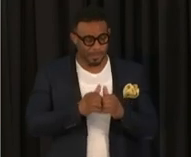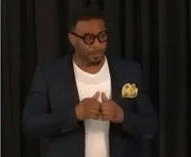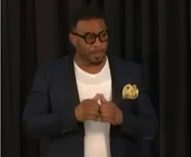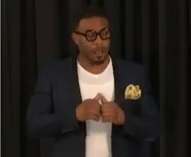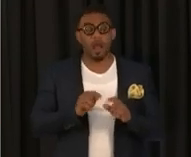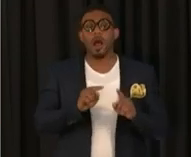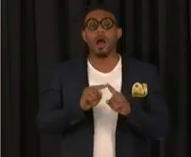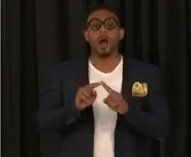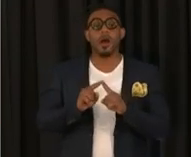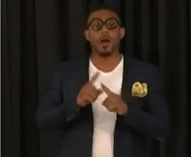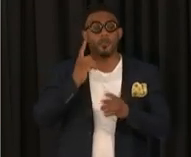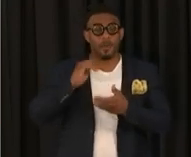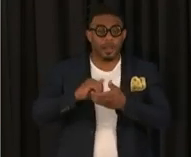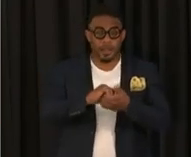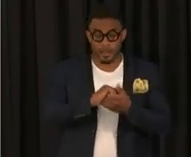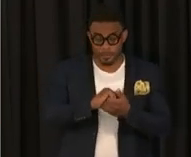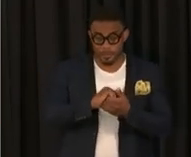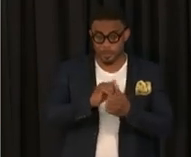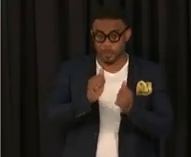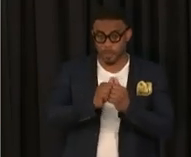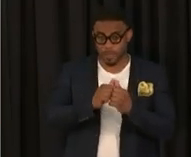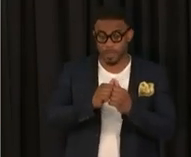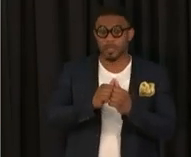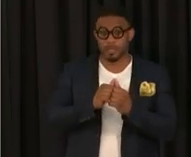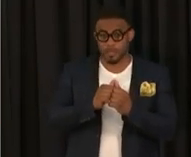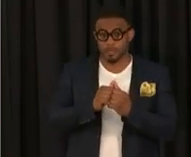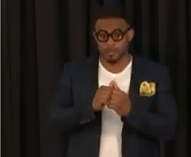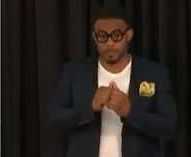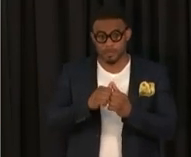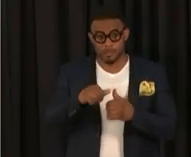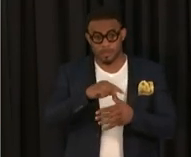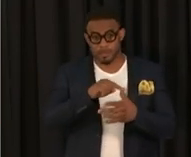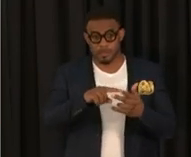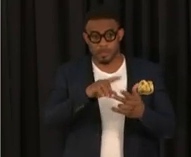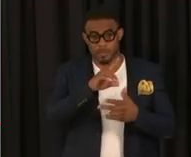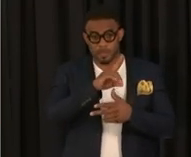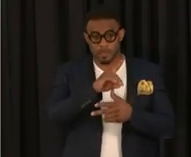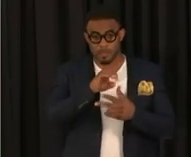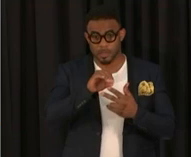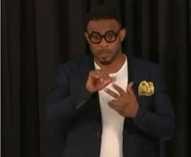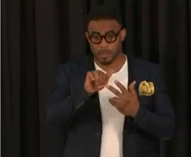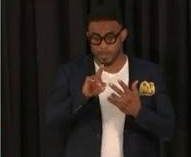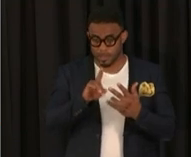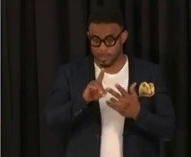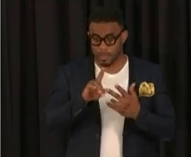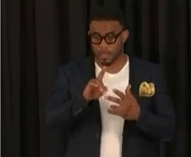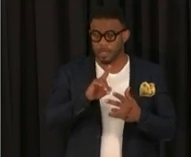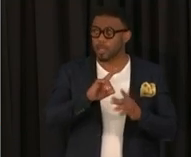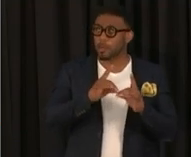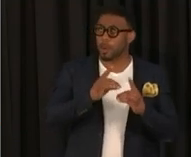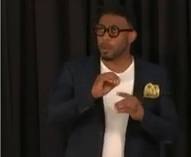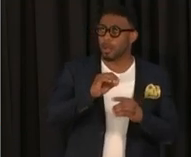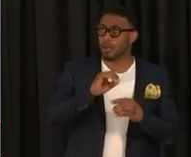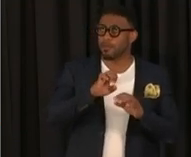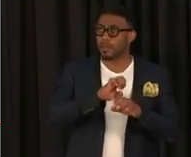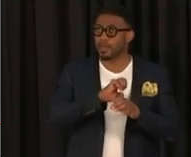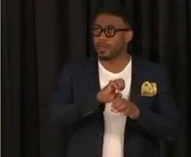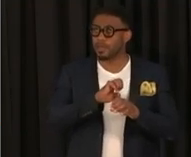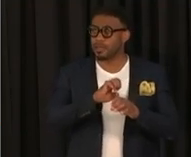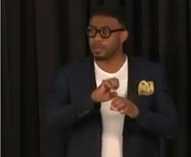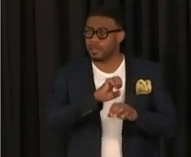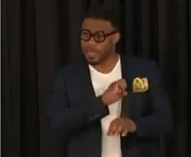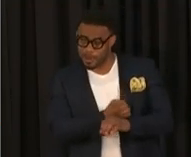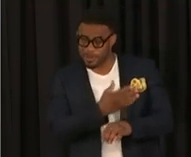together, but also for collaborating with Nicole Goins of DOEE, the Department of Energy and the